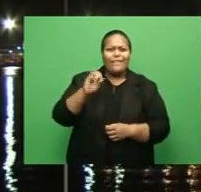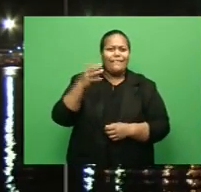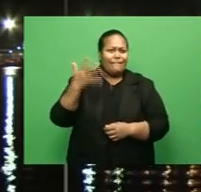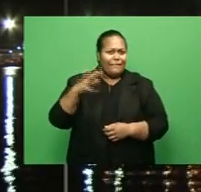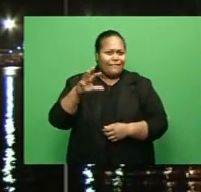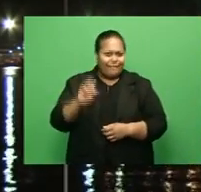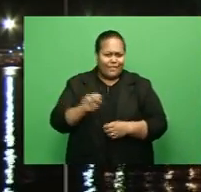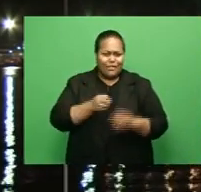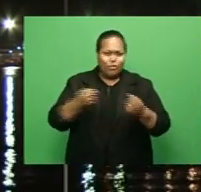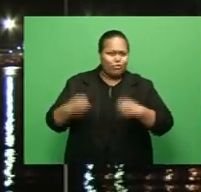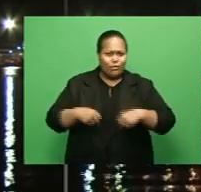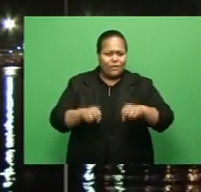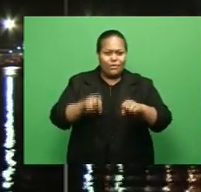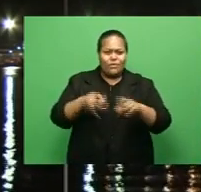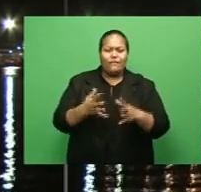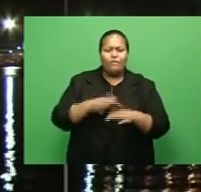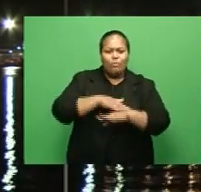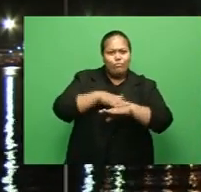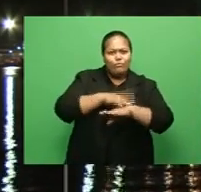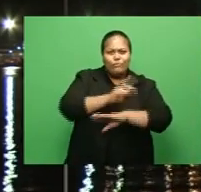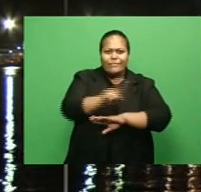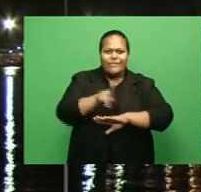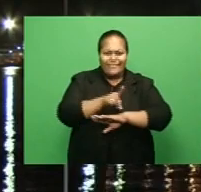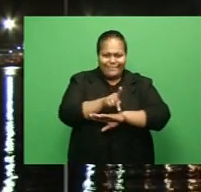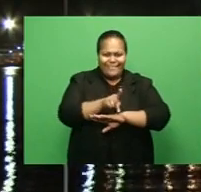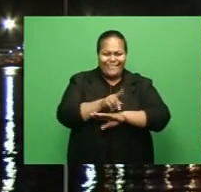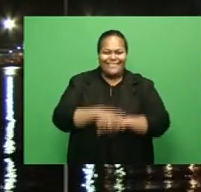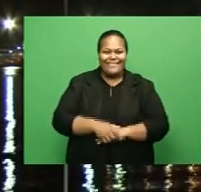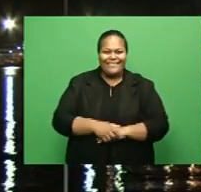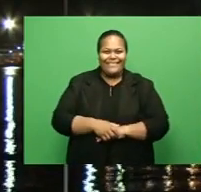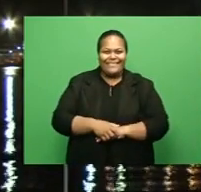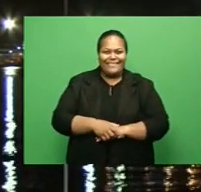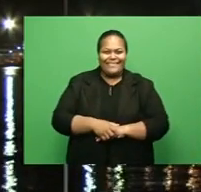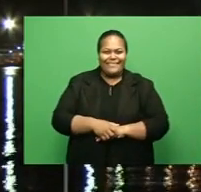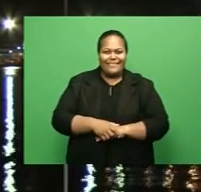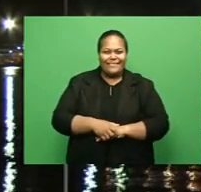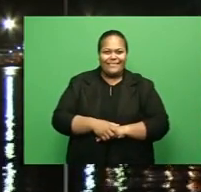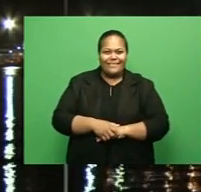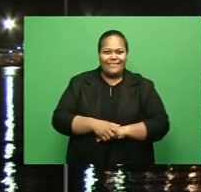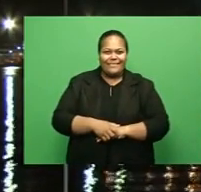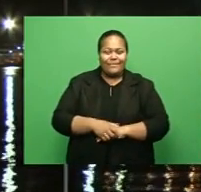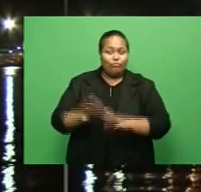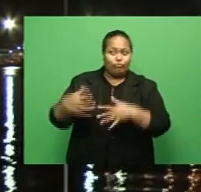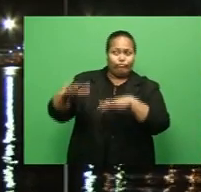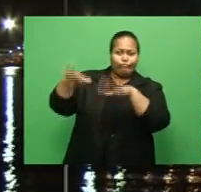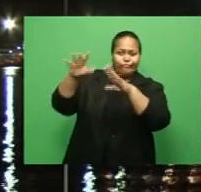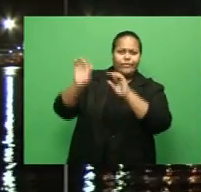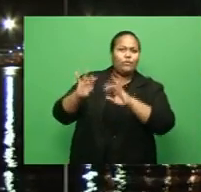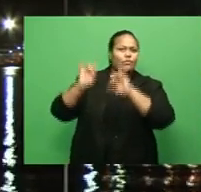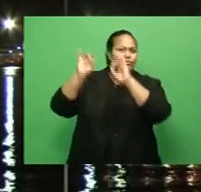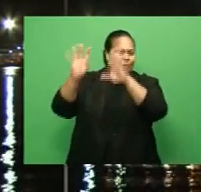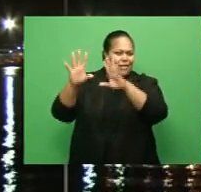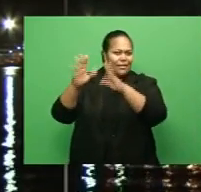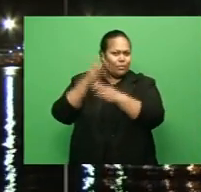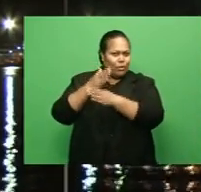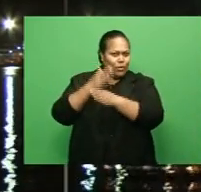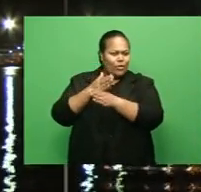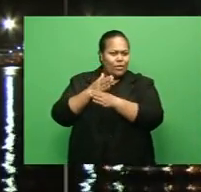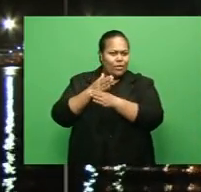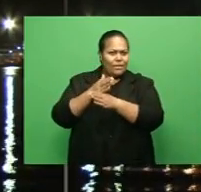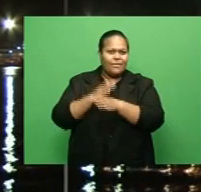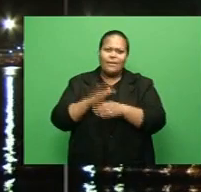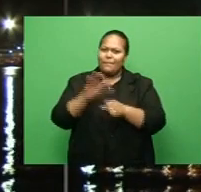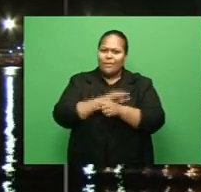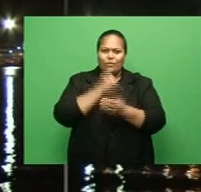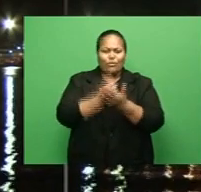Pacific continent in Suva today. Bainimarama also applauded Australia's effort as they have assured access